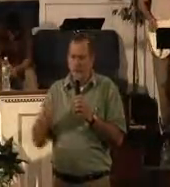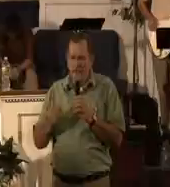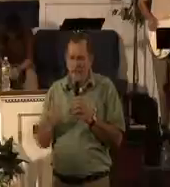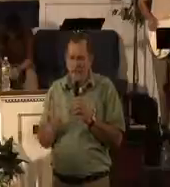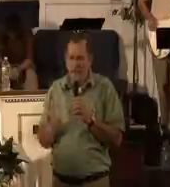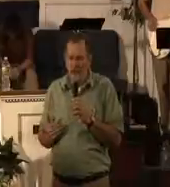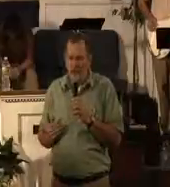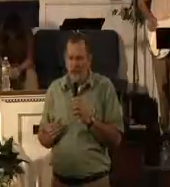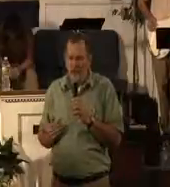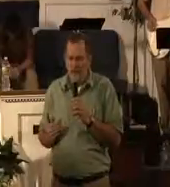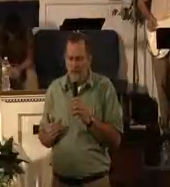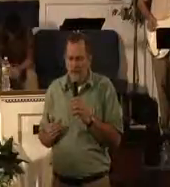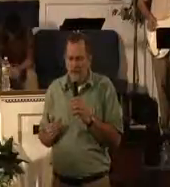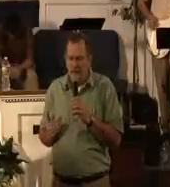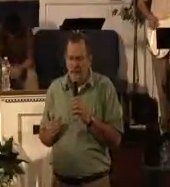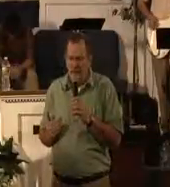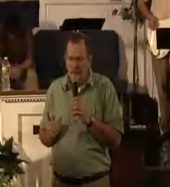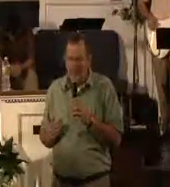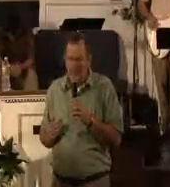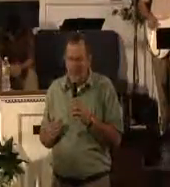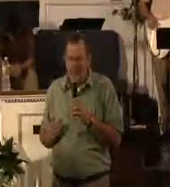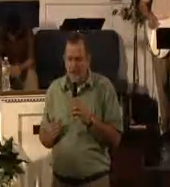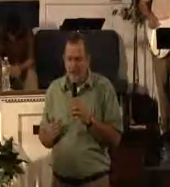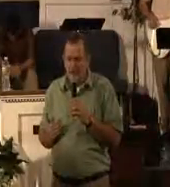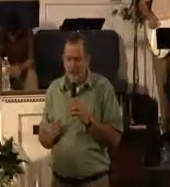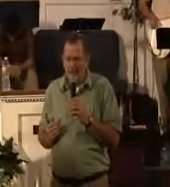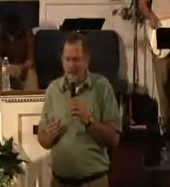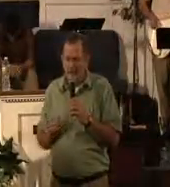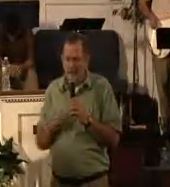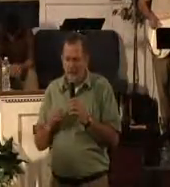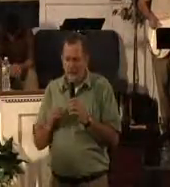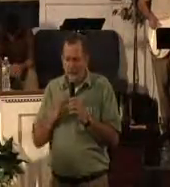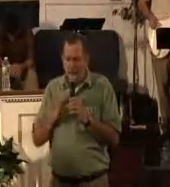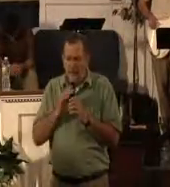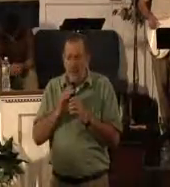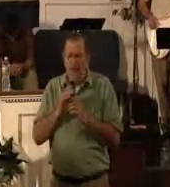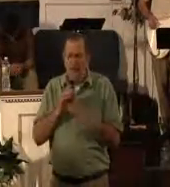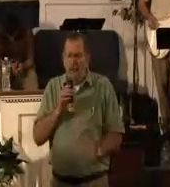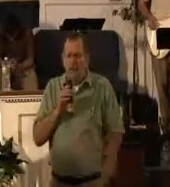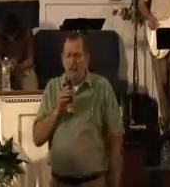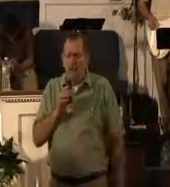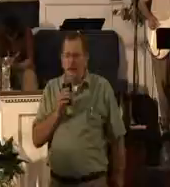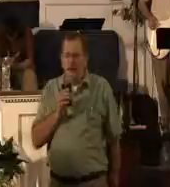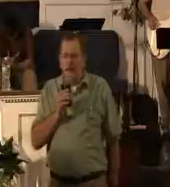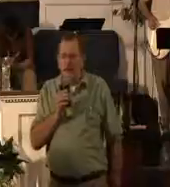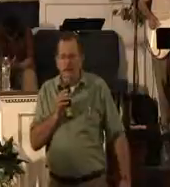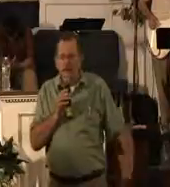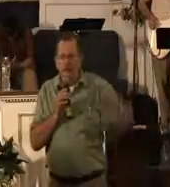You came near to us, and we thank you for that, O God. But Father, I